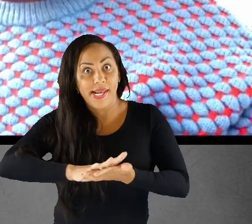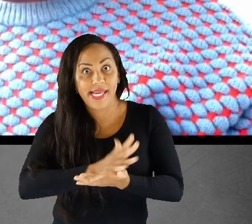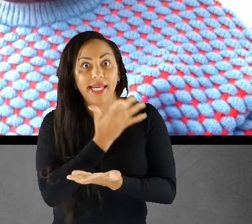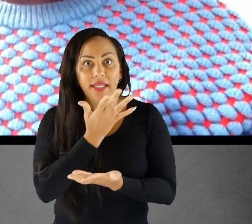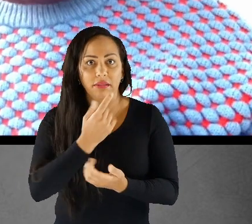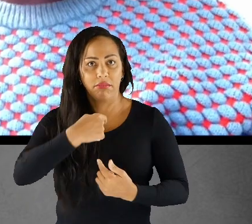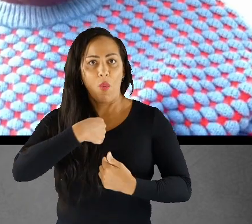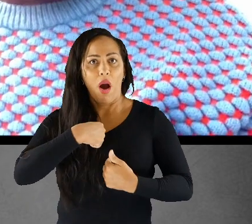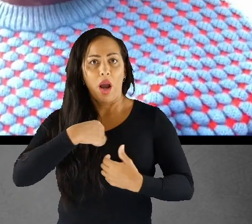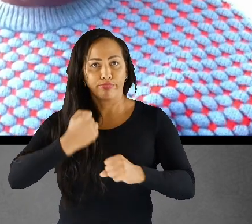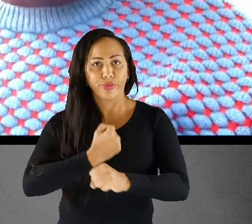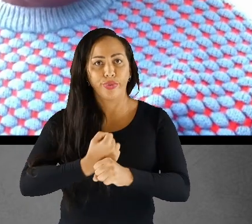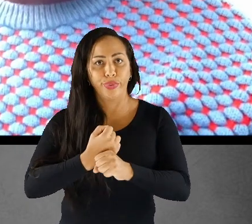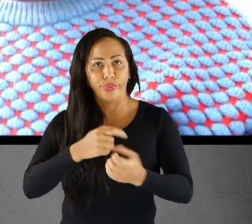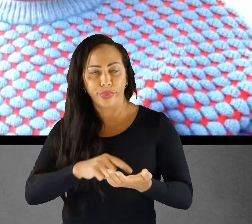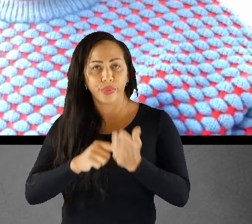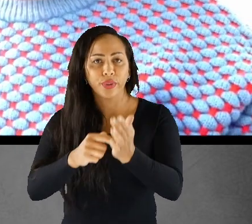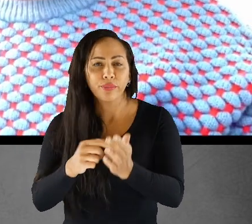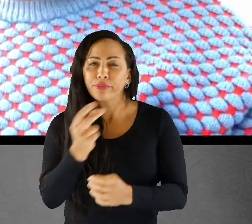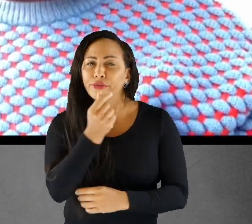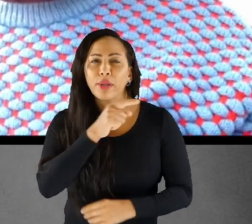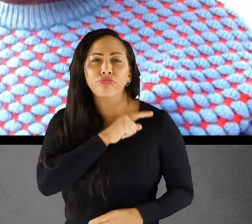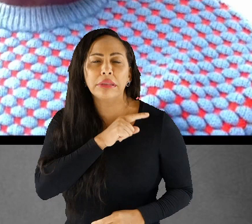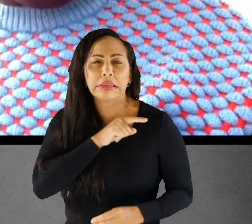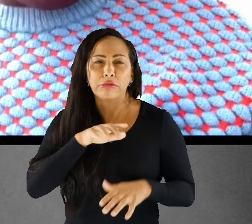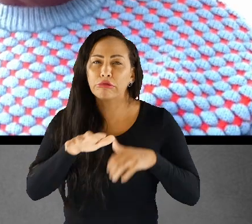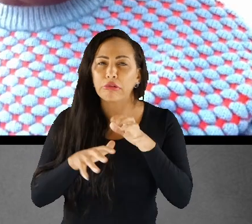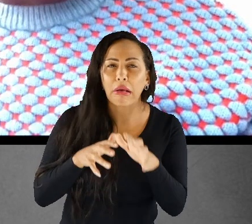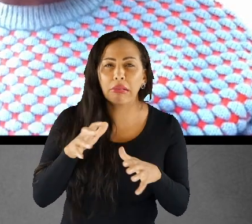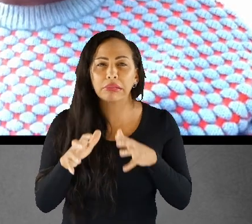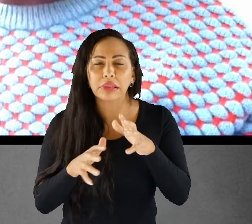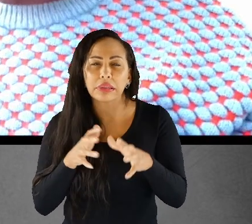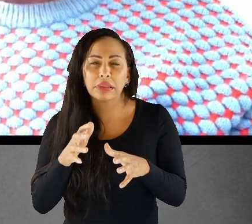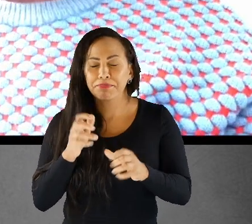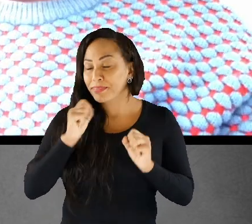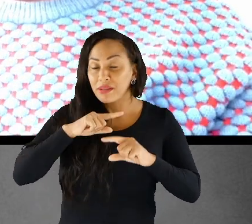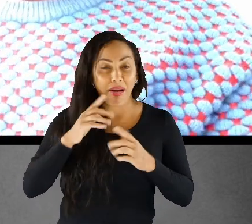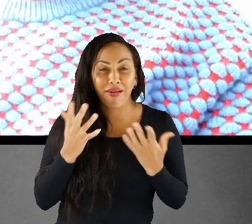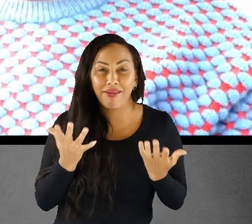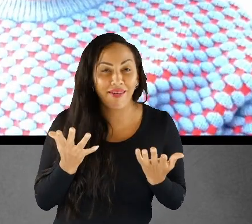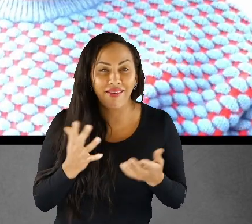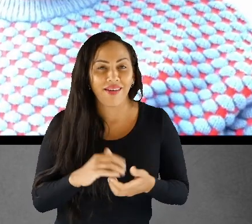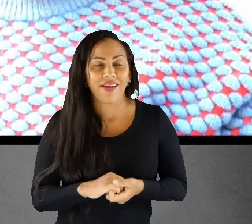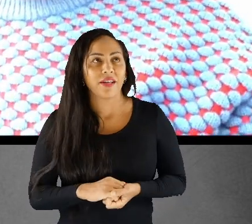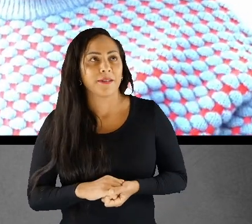I'm really pleased what I delivered, but I struggled for some reason, which was bizarre because